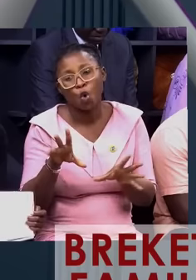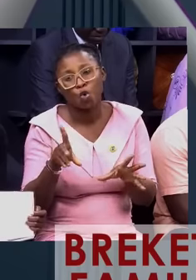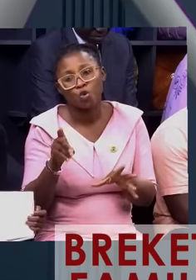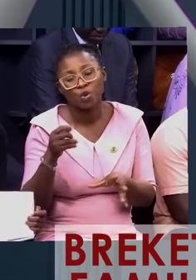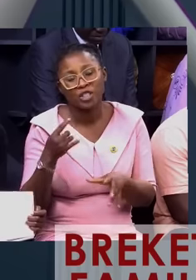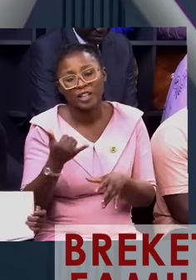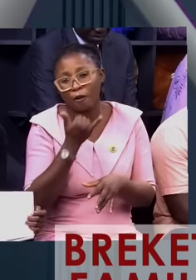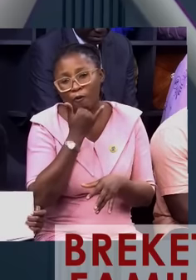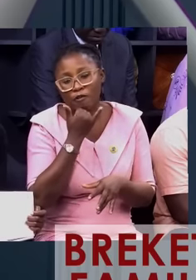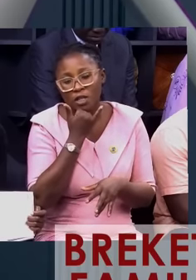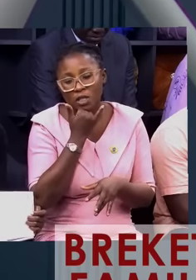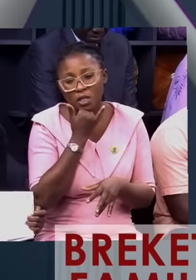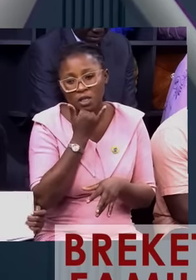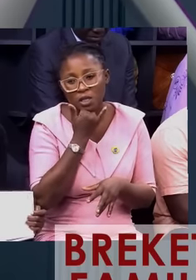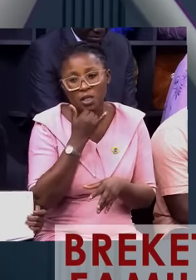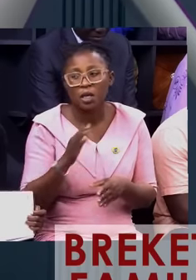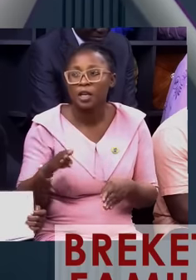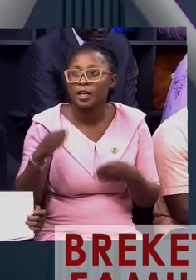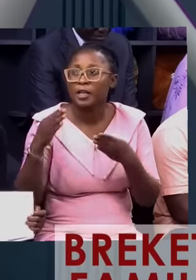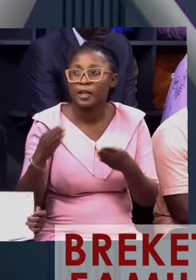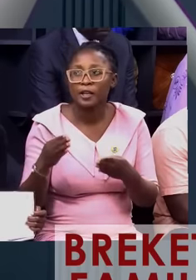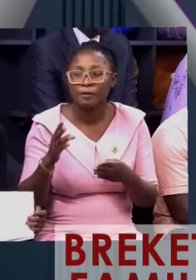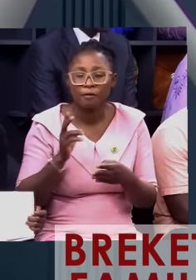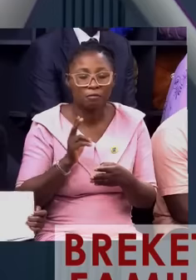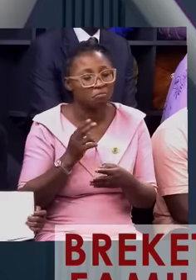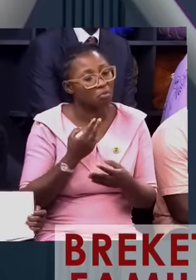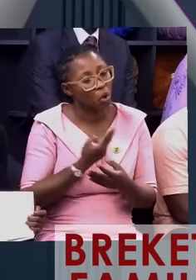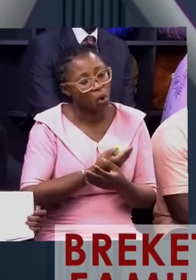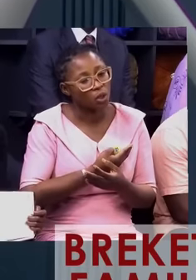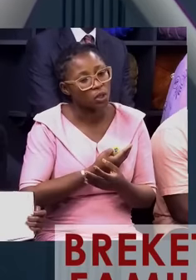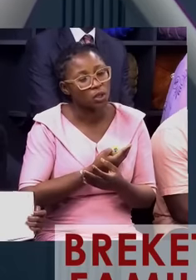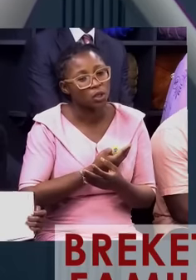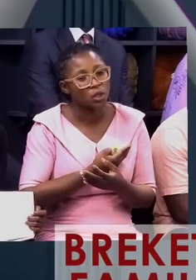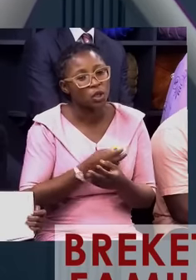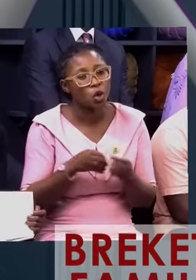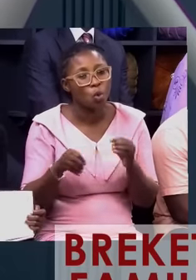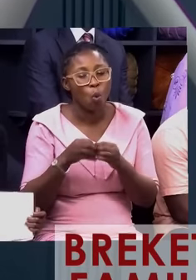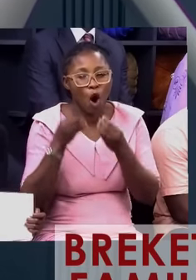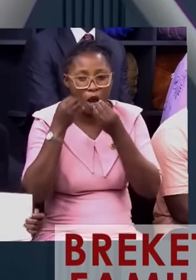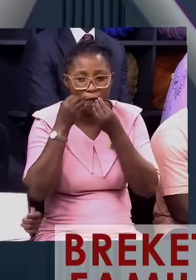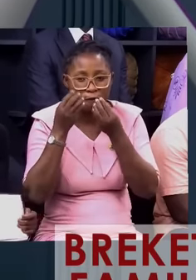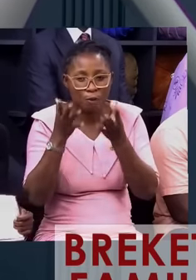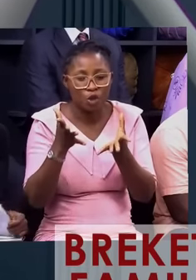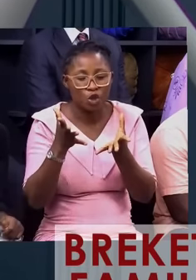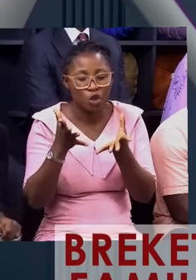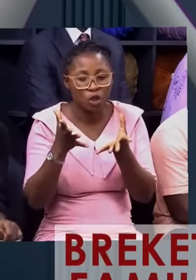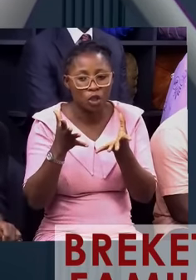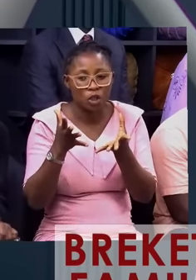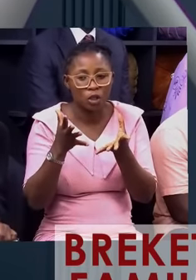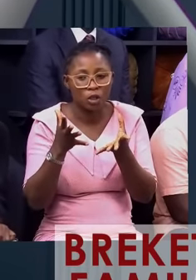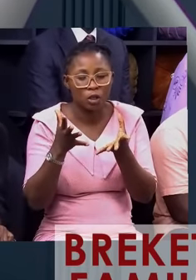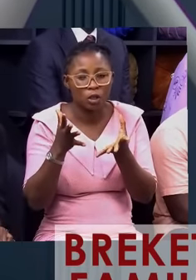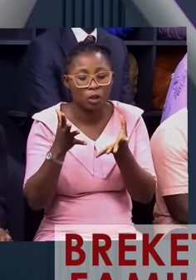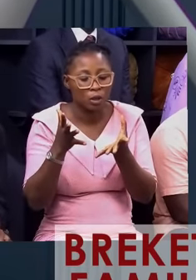the offense uh give us uh more information we make be the